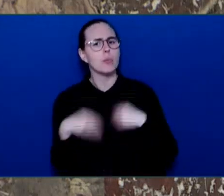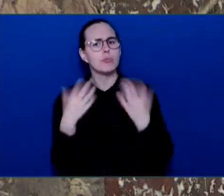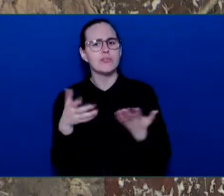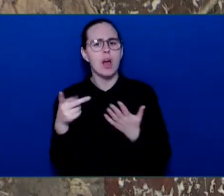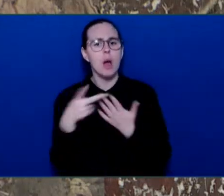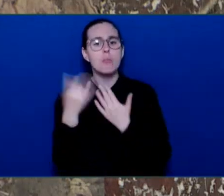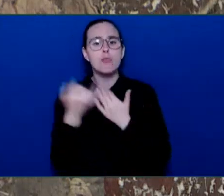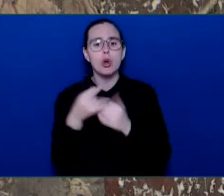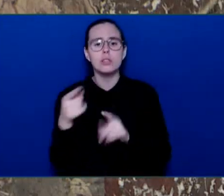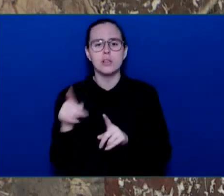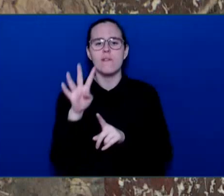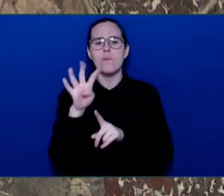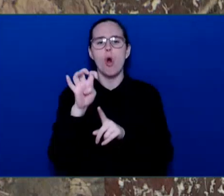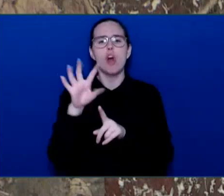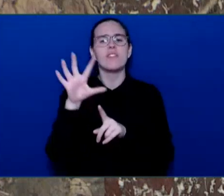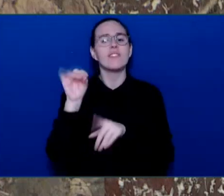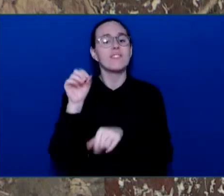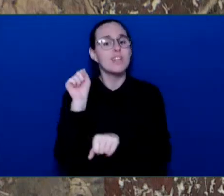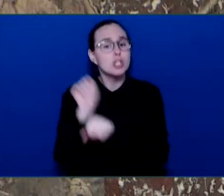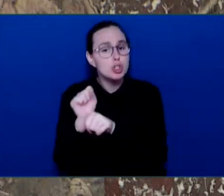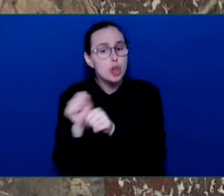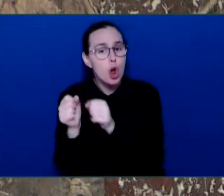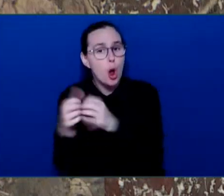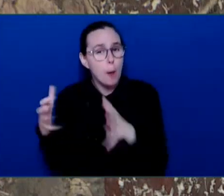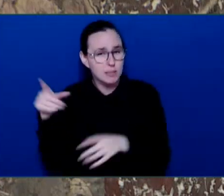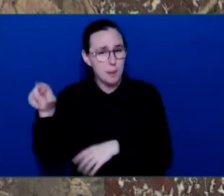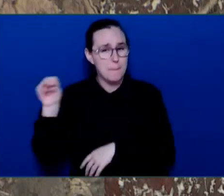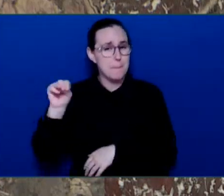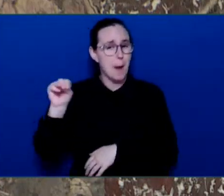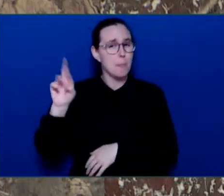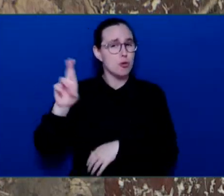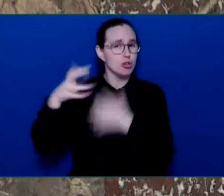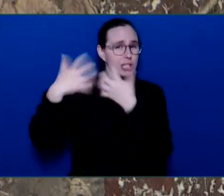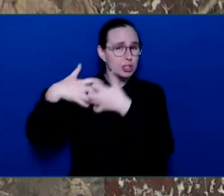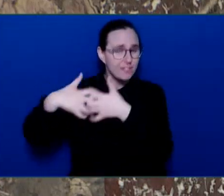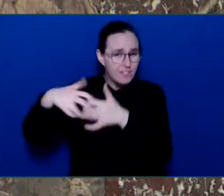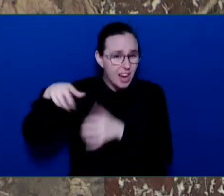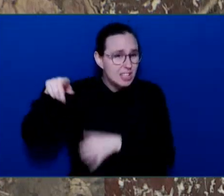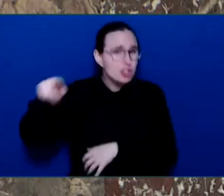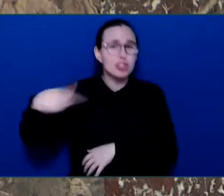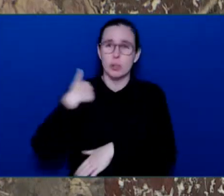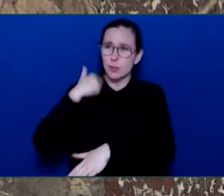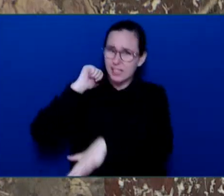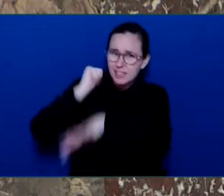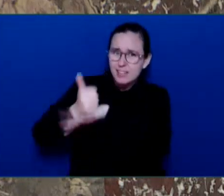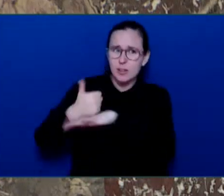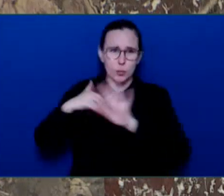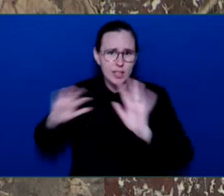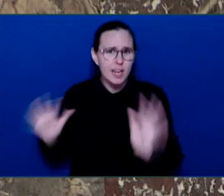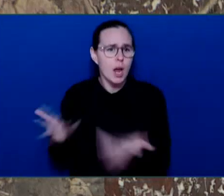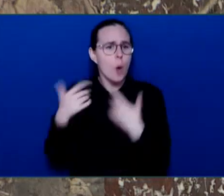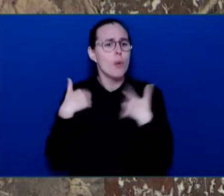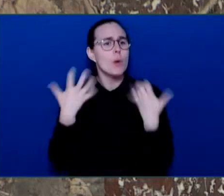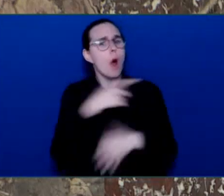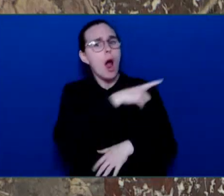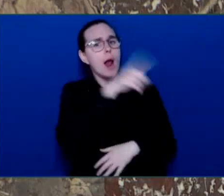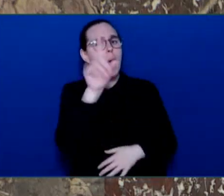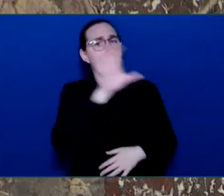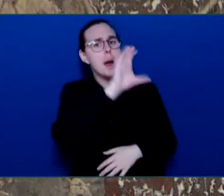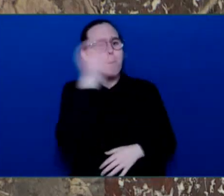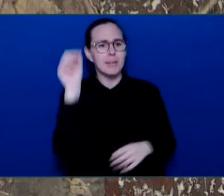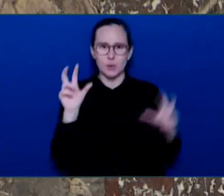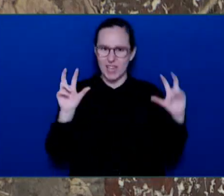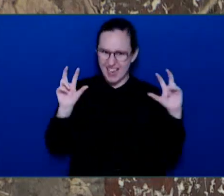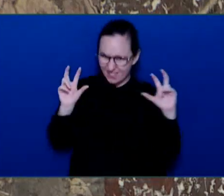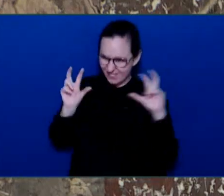invest here, and we want them to invest here, and we have a task force to deliver the power to make sure they can invest here, but we're not going